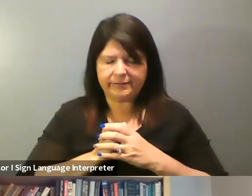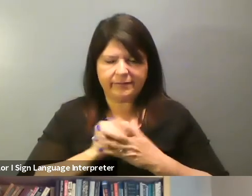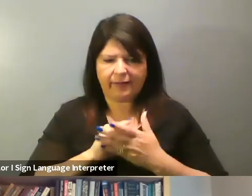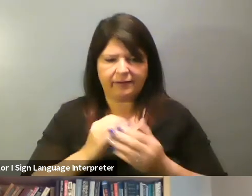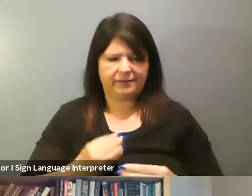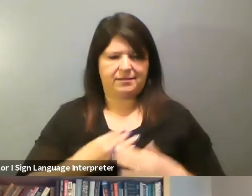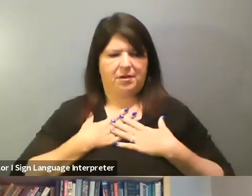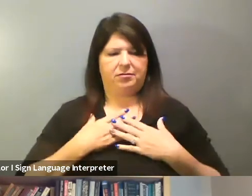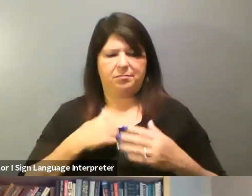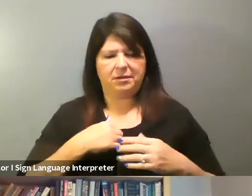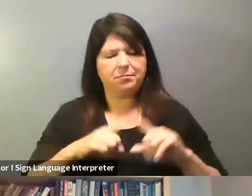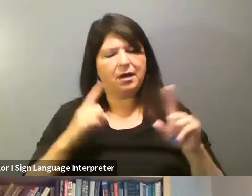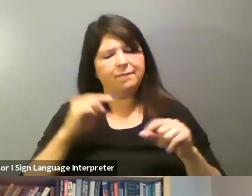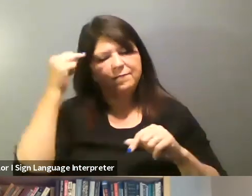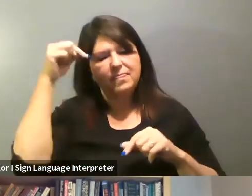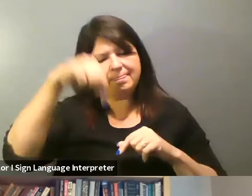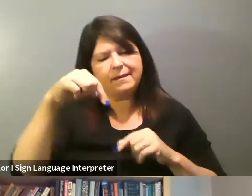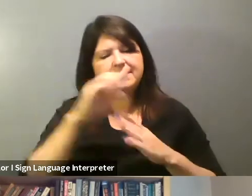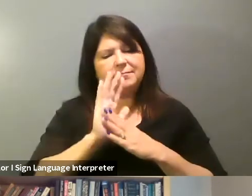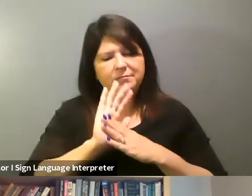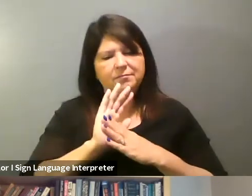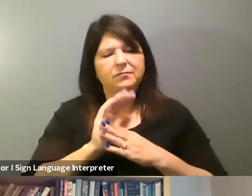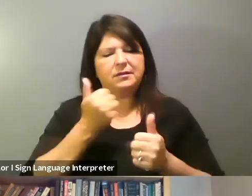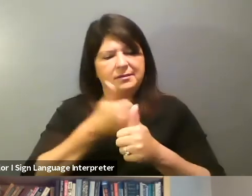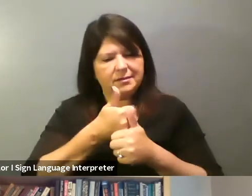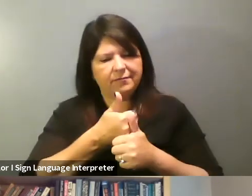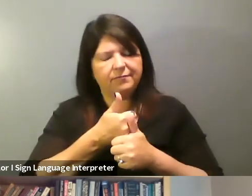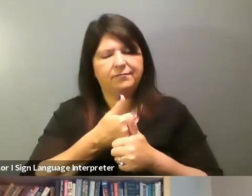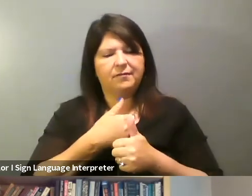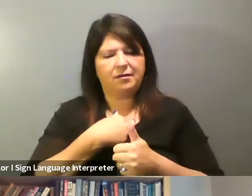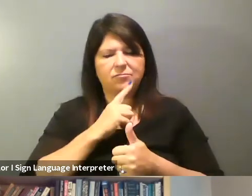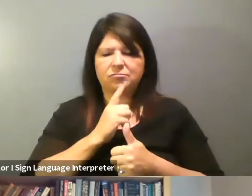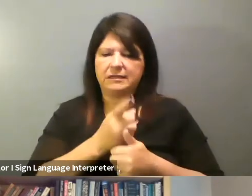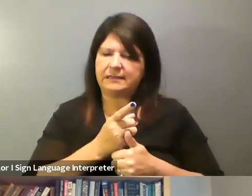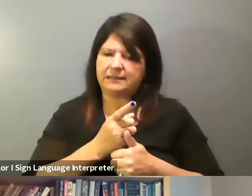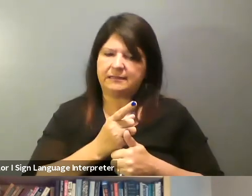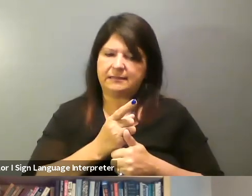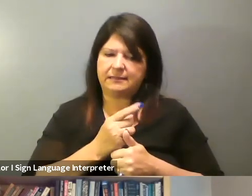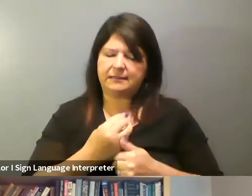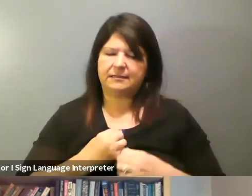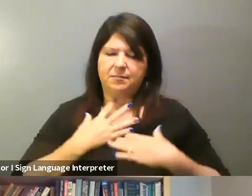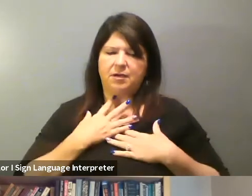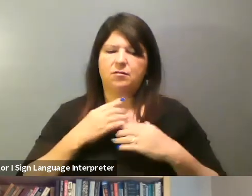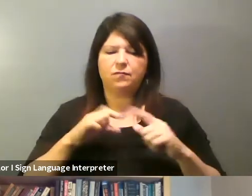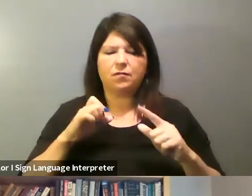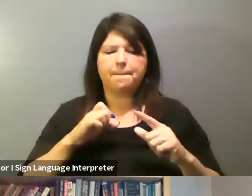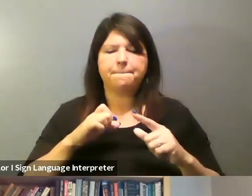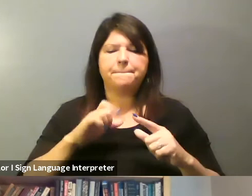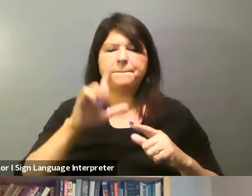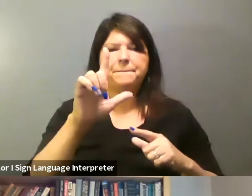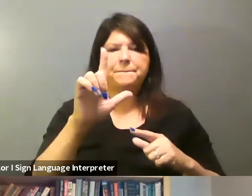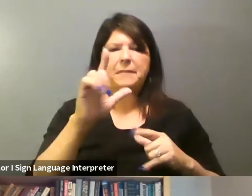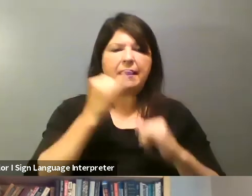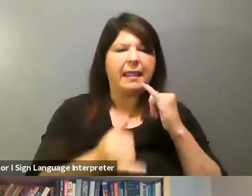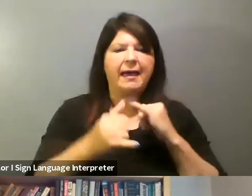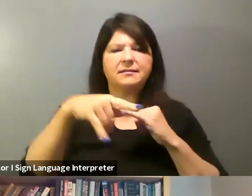in particular, I was really inspired by The Last Poets' music, and I think